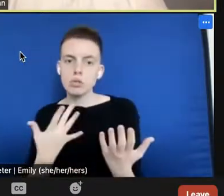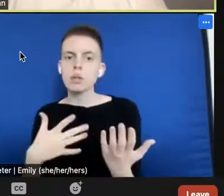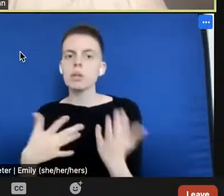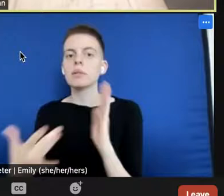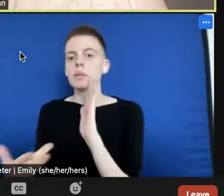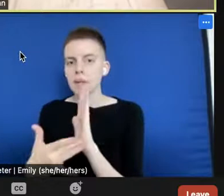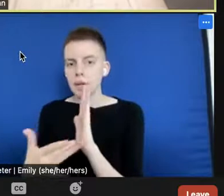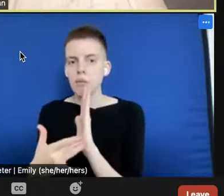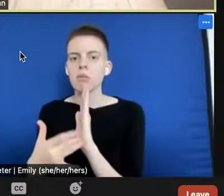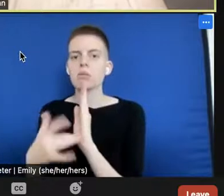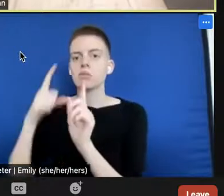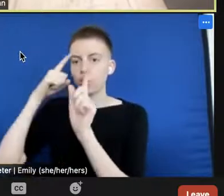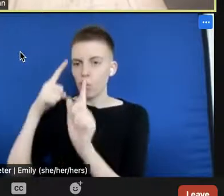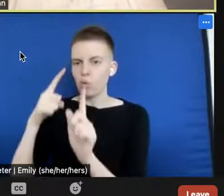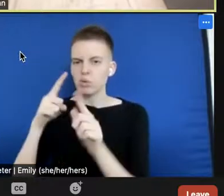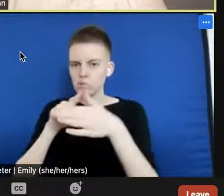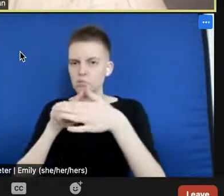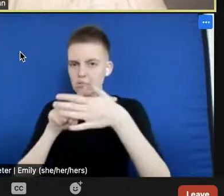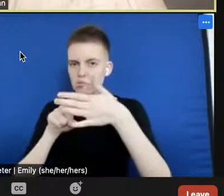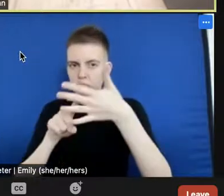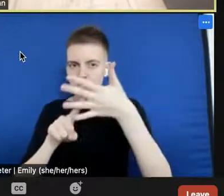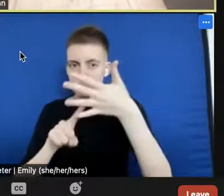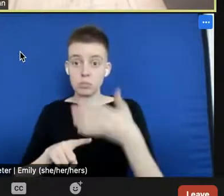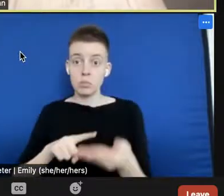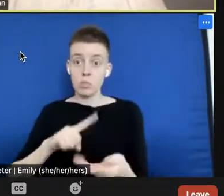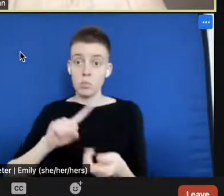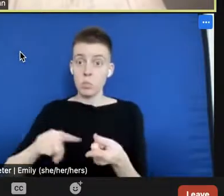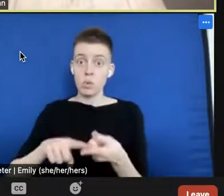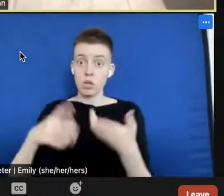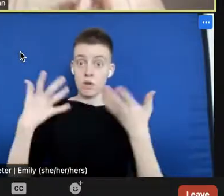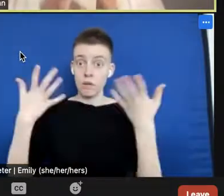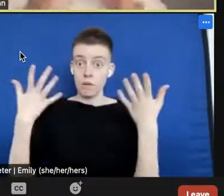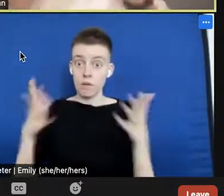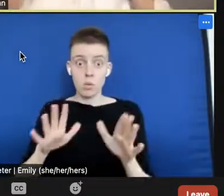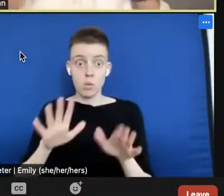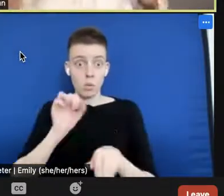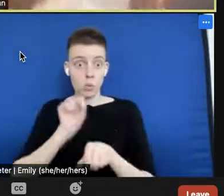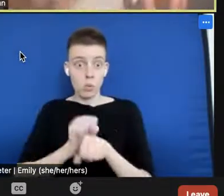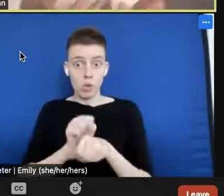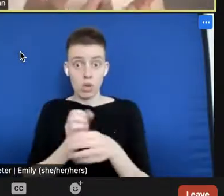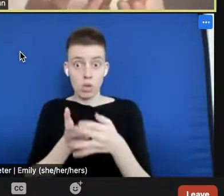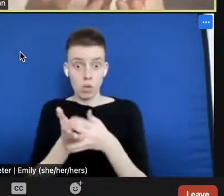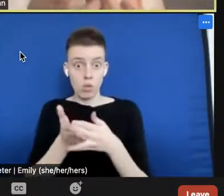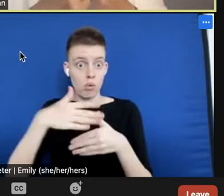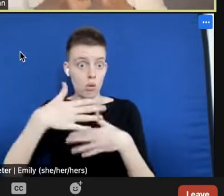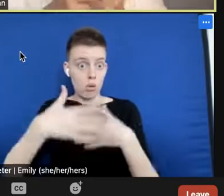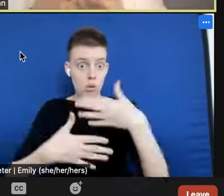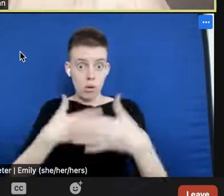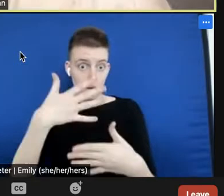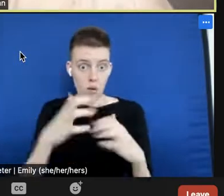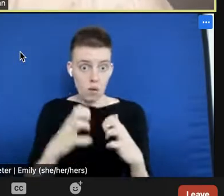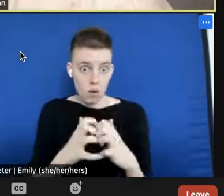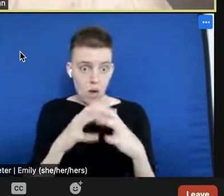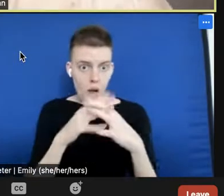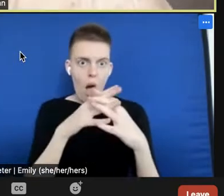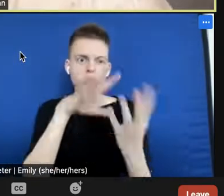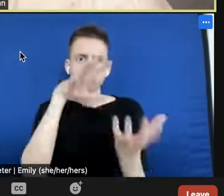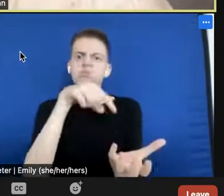Once you work this through, by the way, you have a lot of really nice content for an